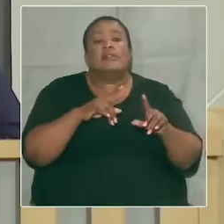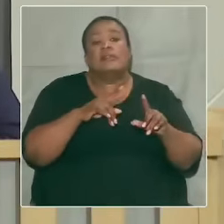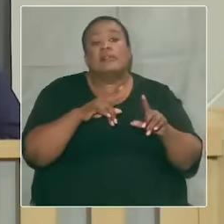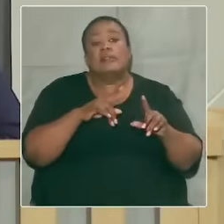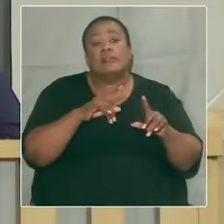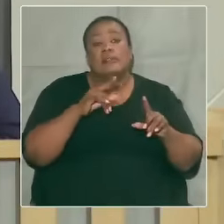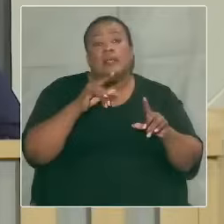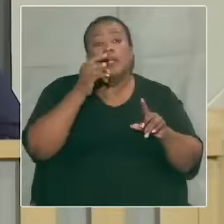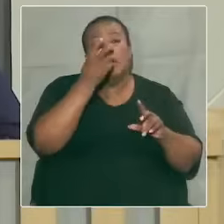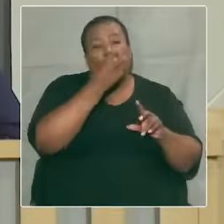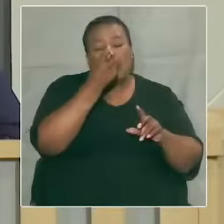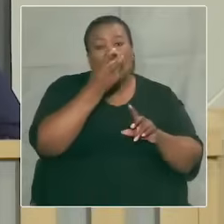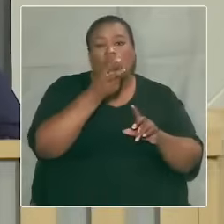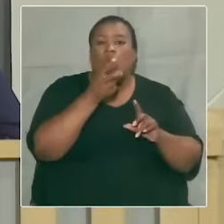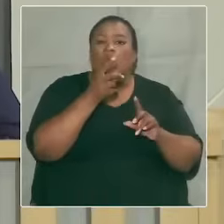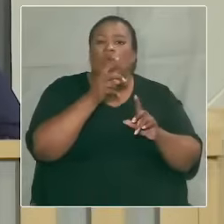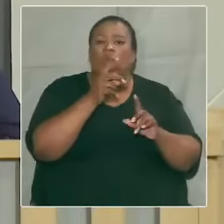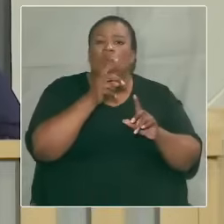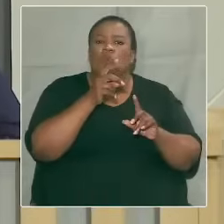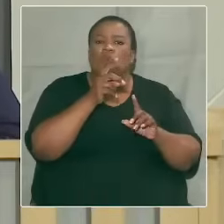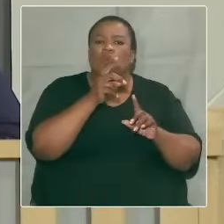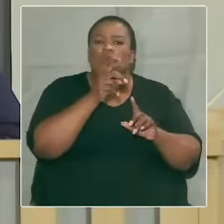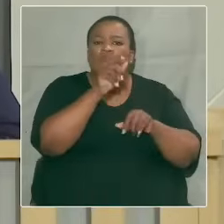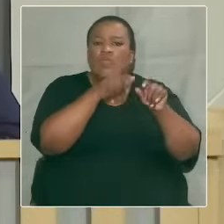or motivated crimes effectively.